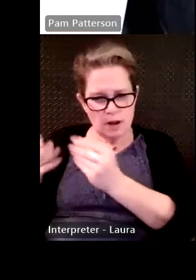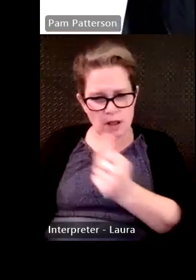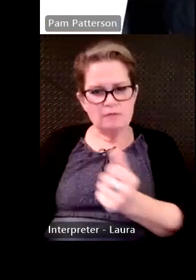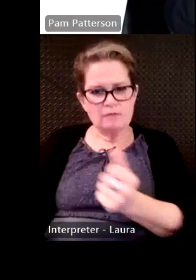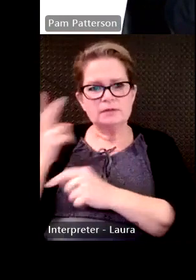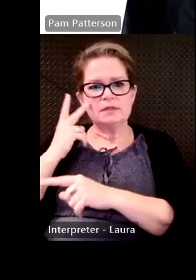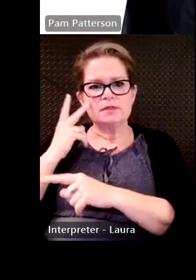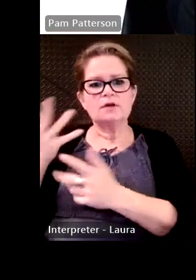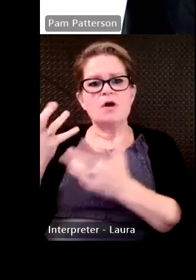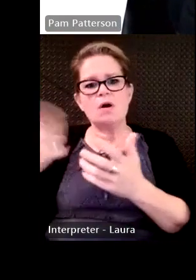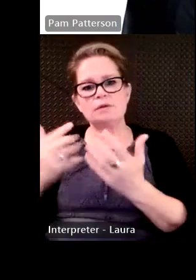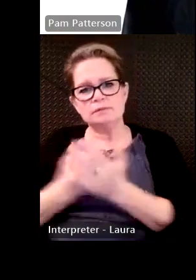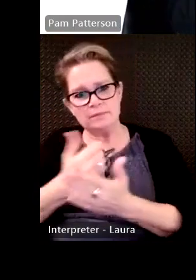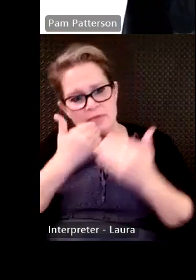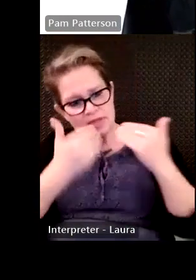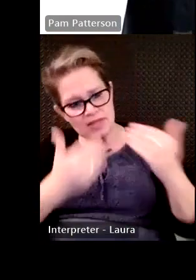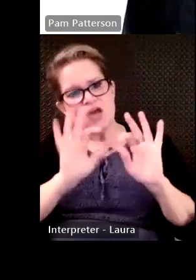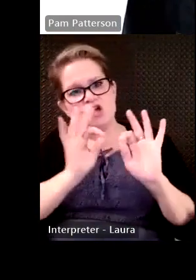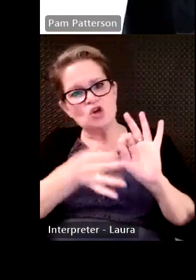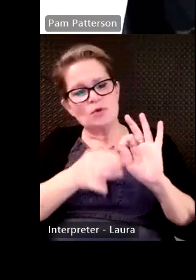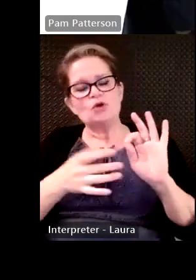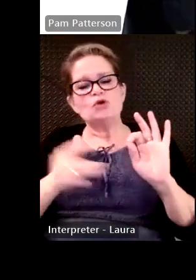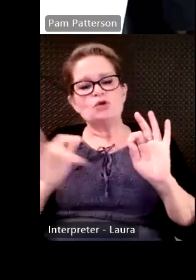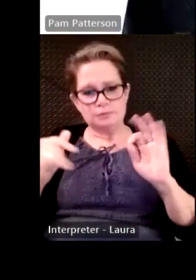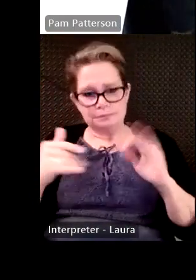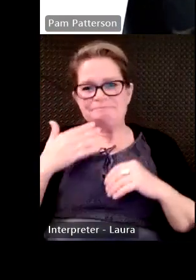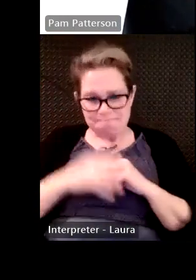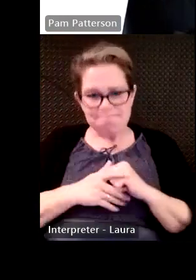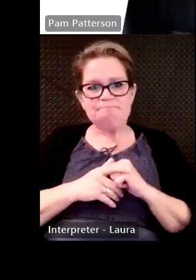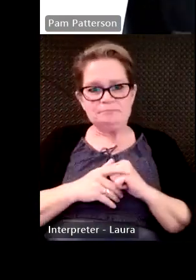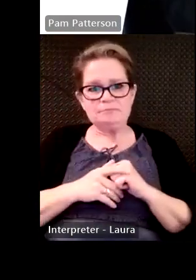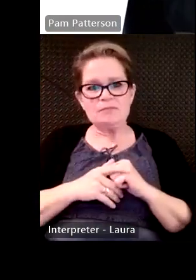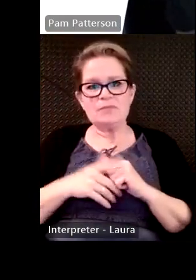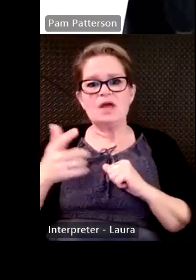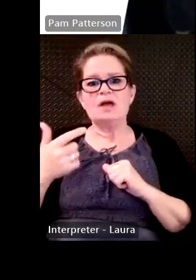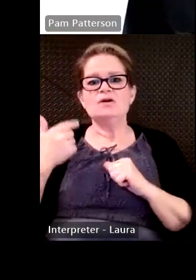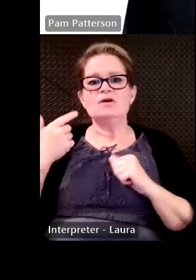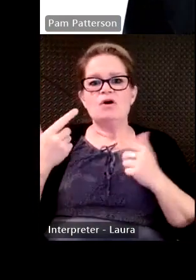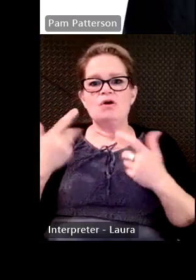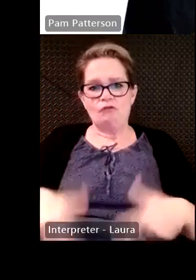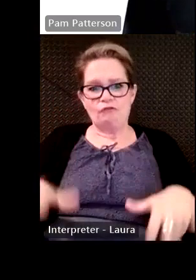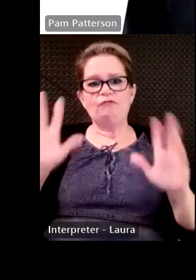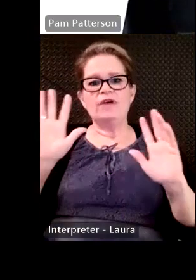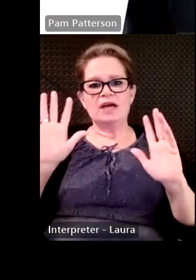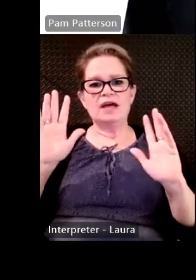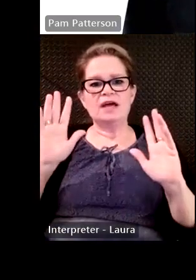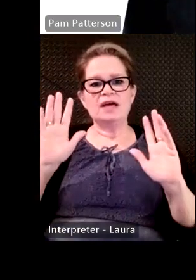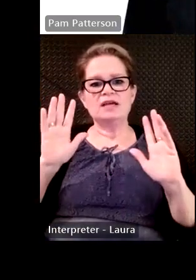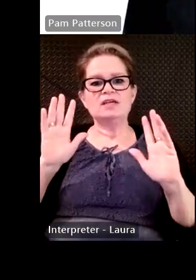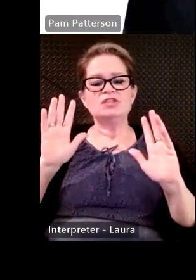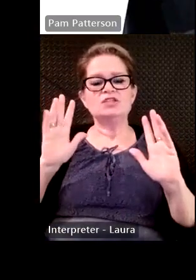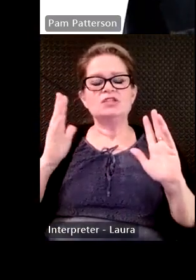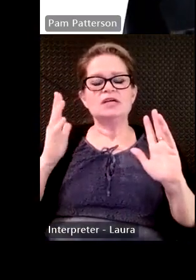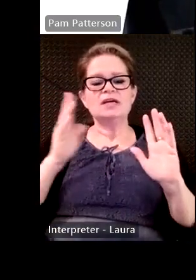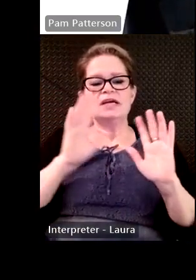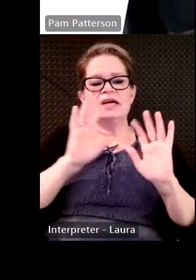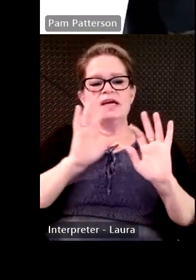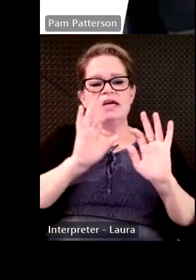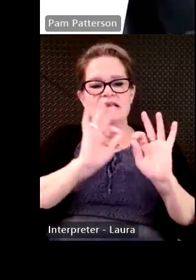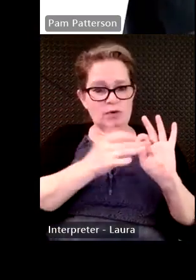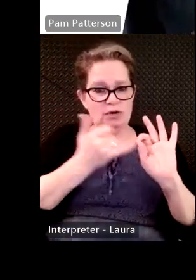thank the interpreters for being on. I did say after the first half hour or so, people could that we would relieve the interpreters unless there was